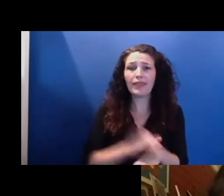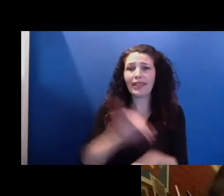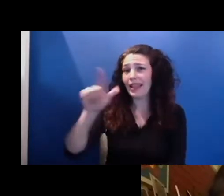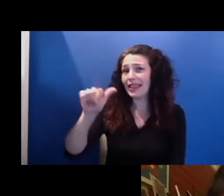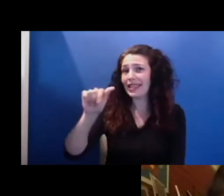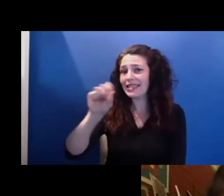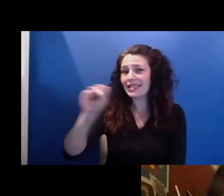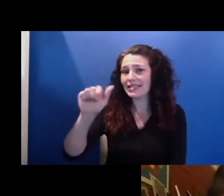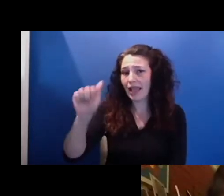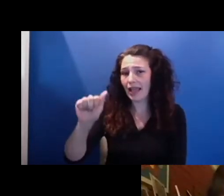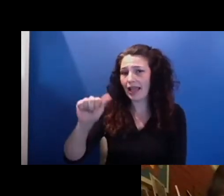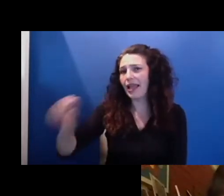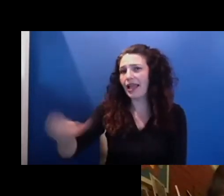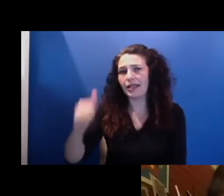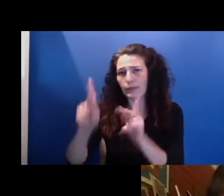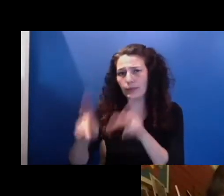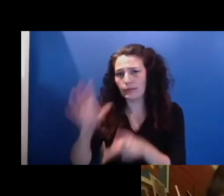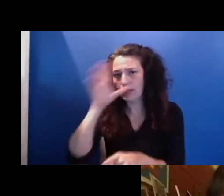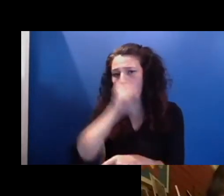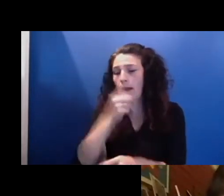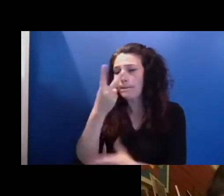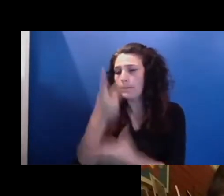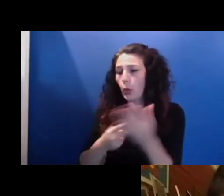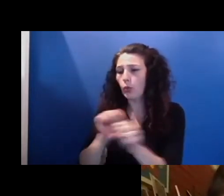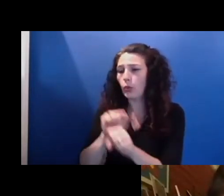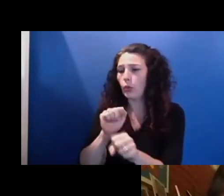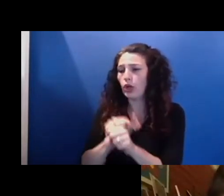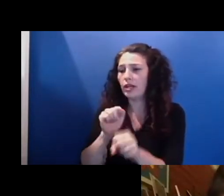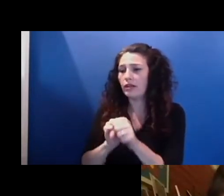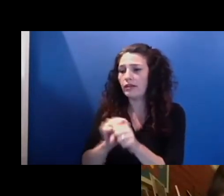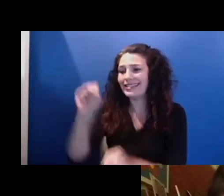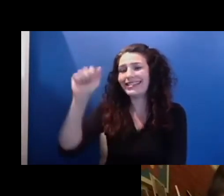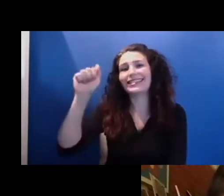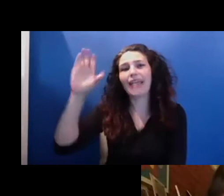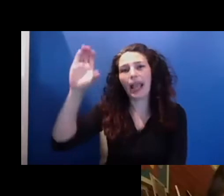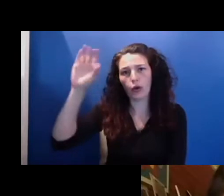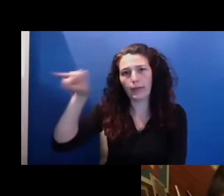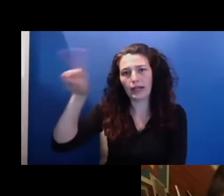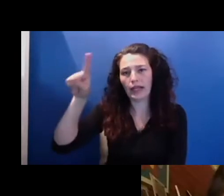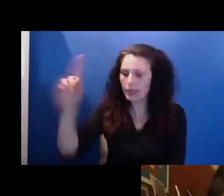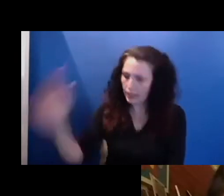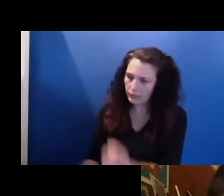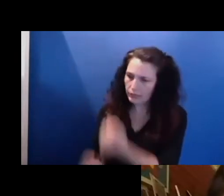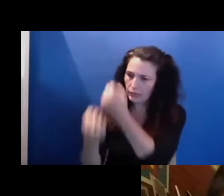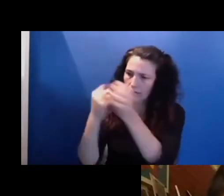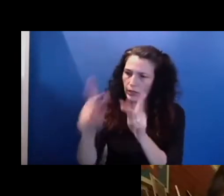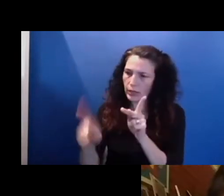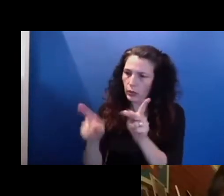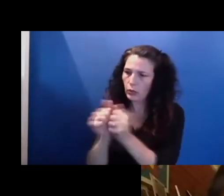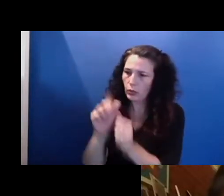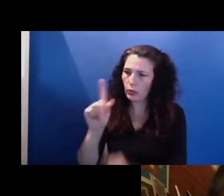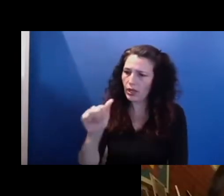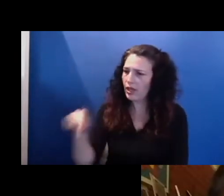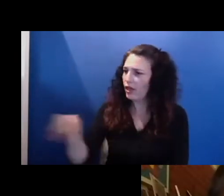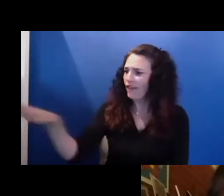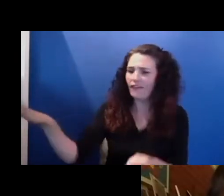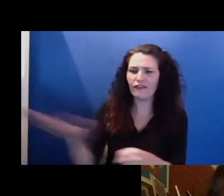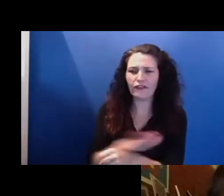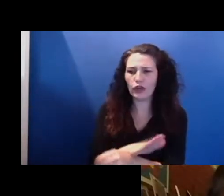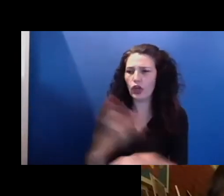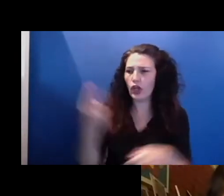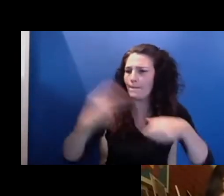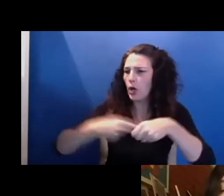in the halls of DC and Sacramento as we advocated for the rights of people with disabilities to be full participants in the nation's workforce development